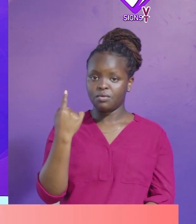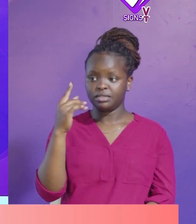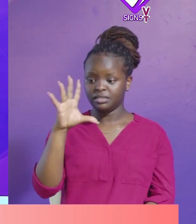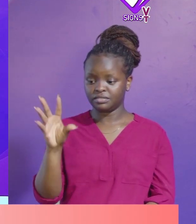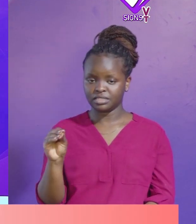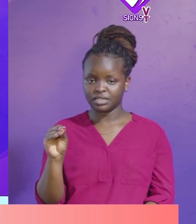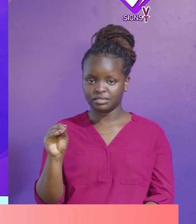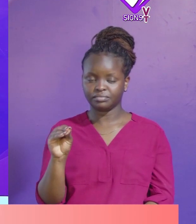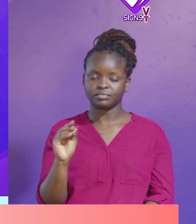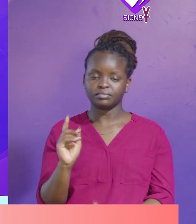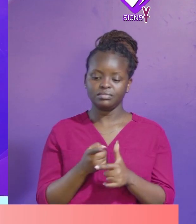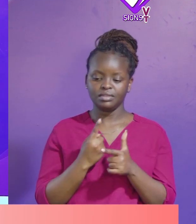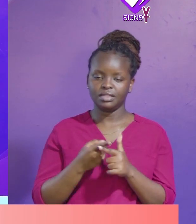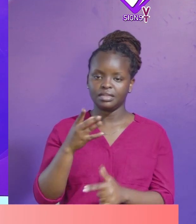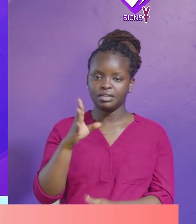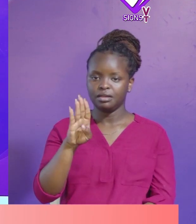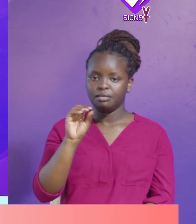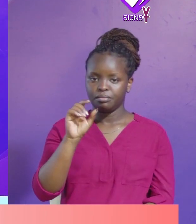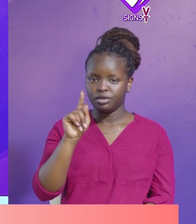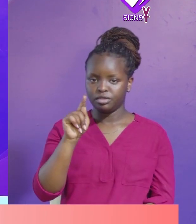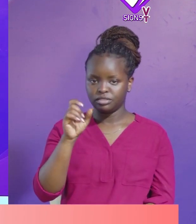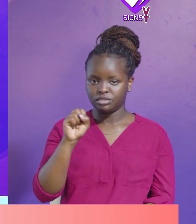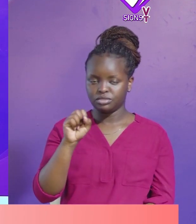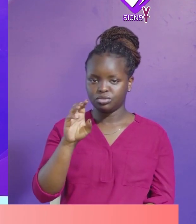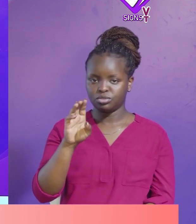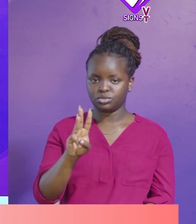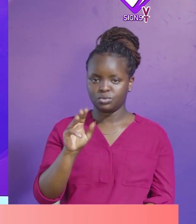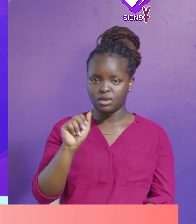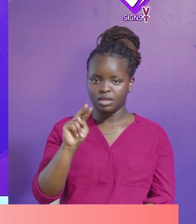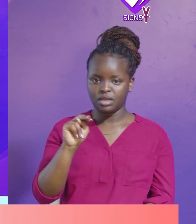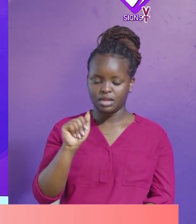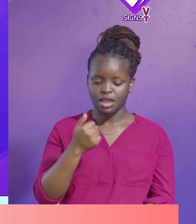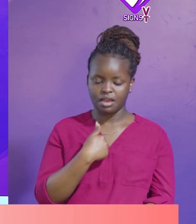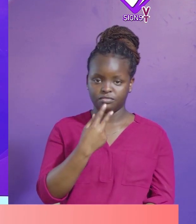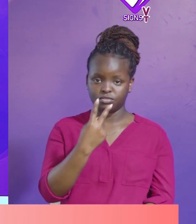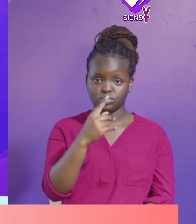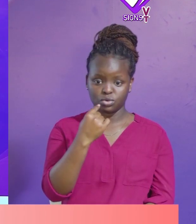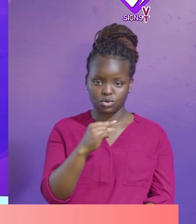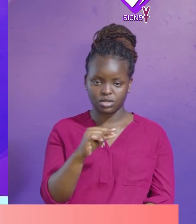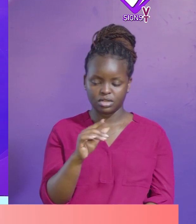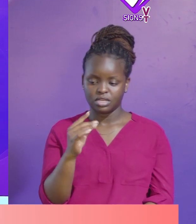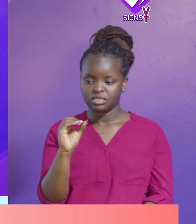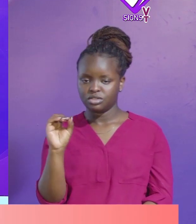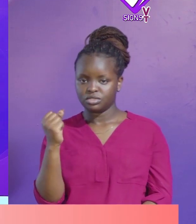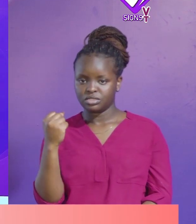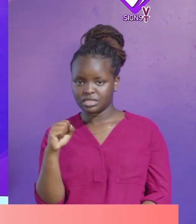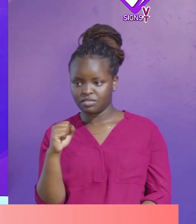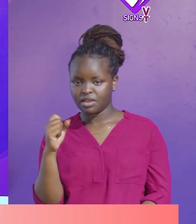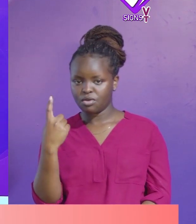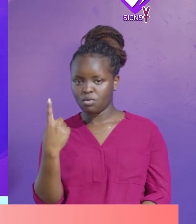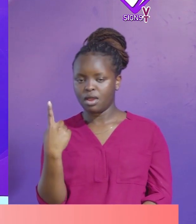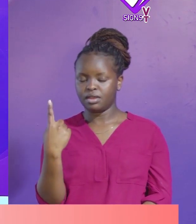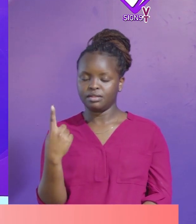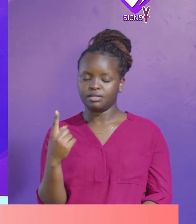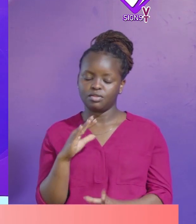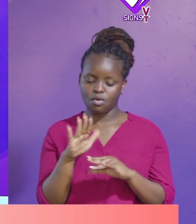Africa, because they had 2 gold, 0 silver and 1 bronze medal, totaling to